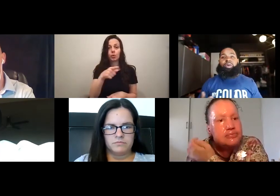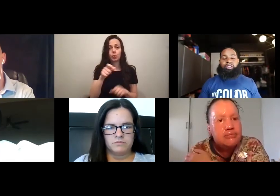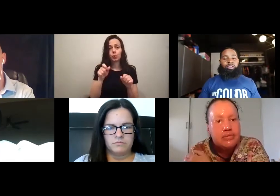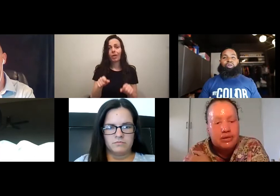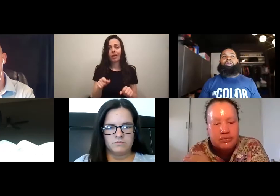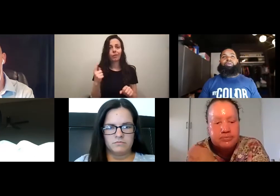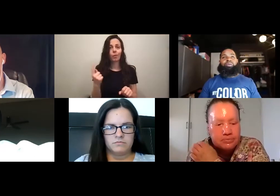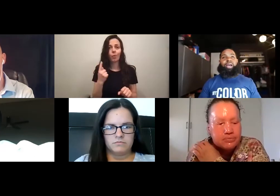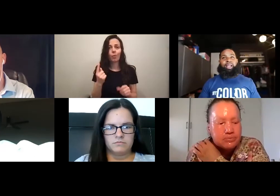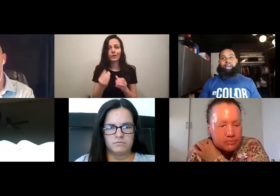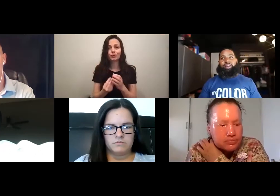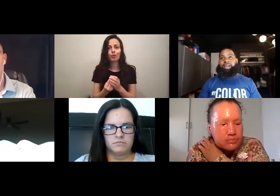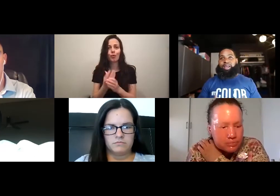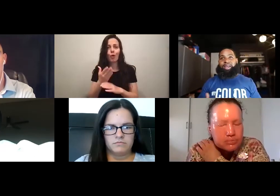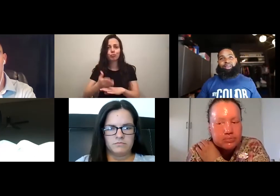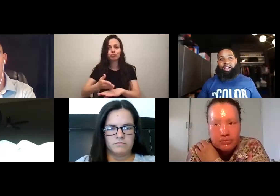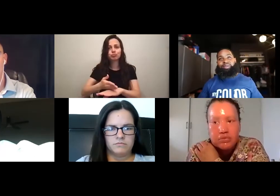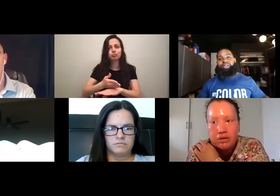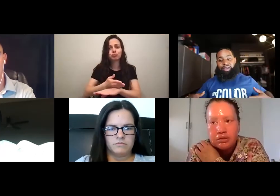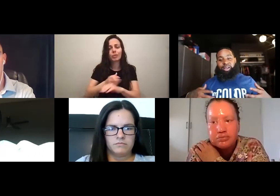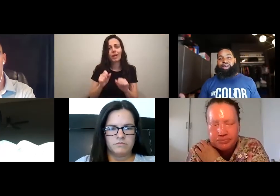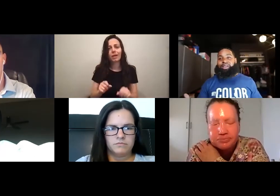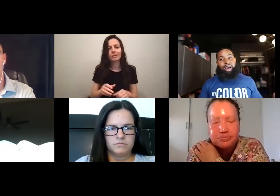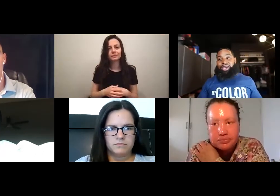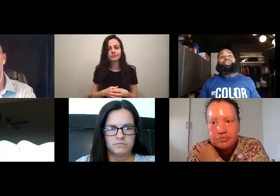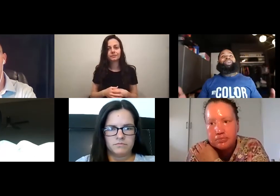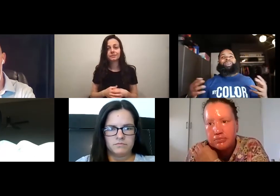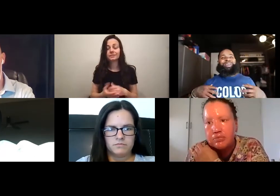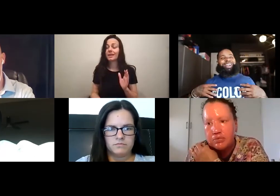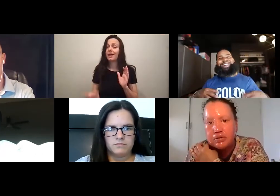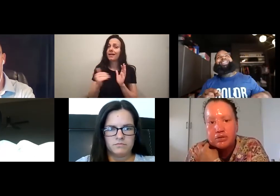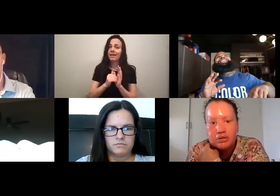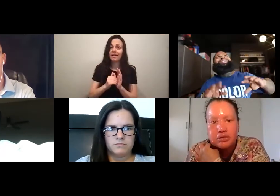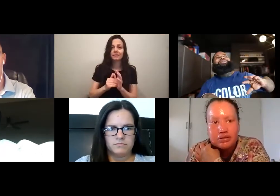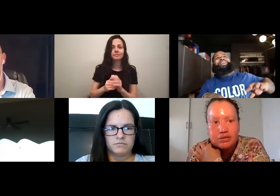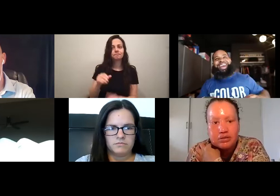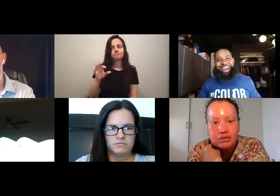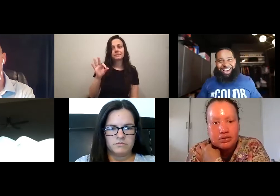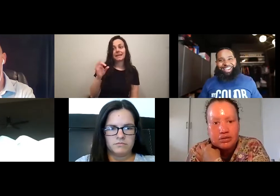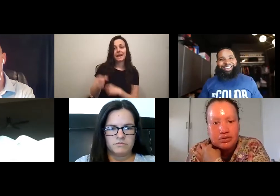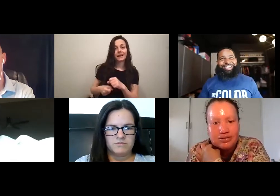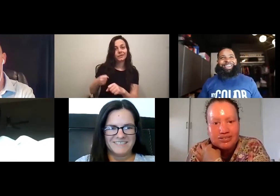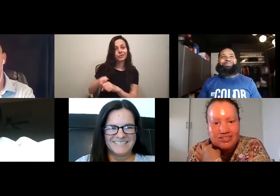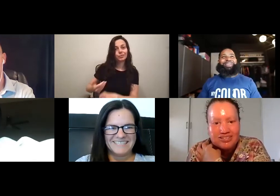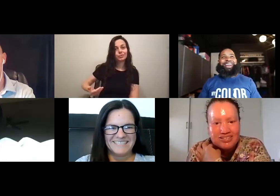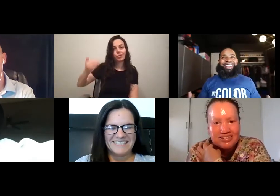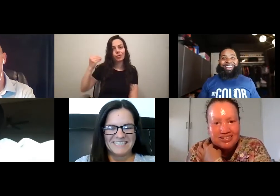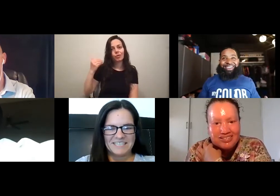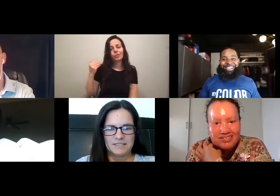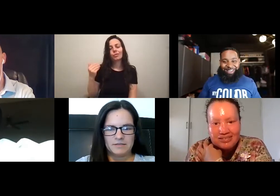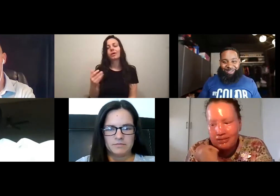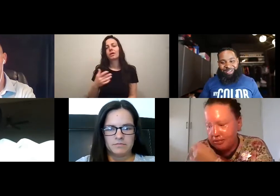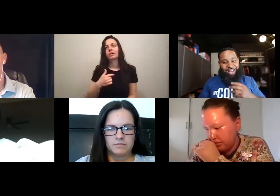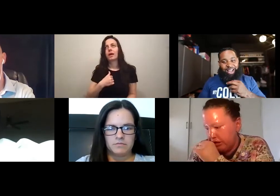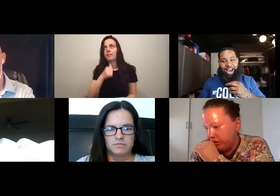can always grow, right? Like, again, I was 9 years ago, right? I don't like to do up my age all the time, but 9